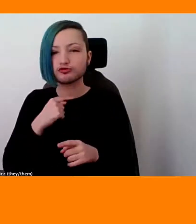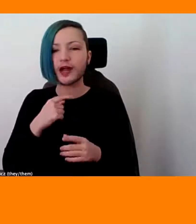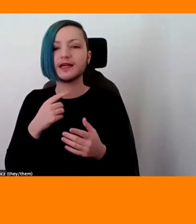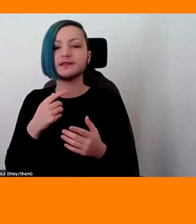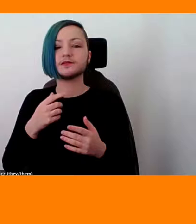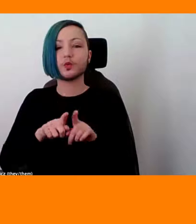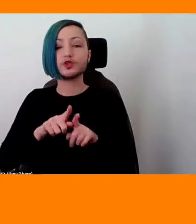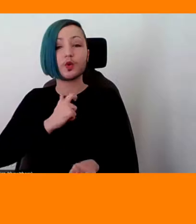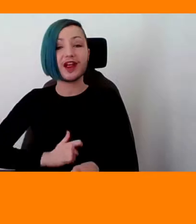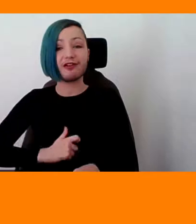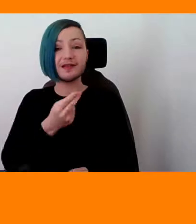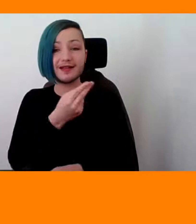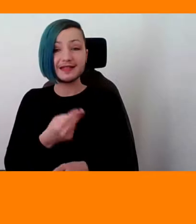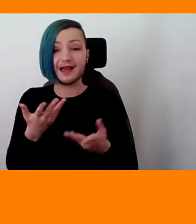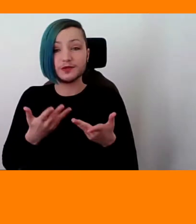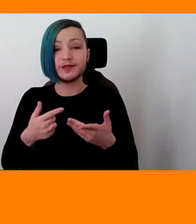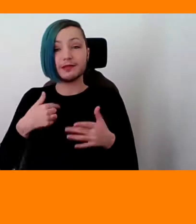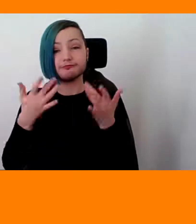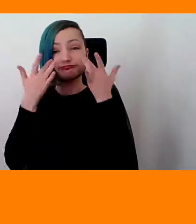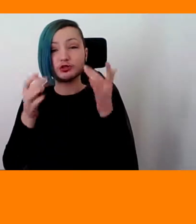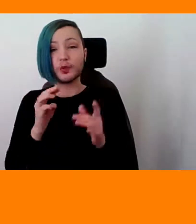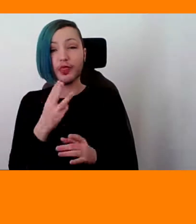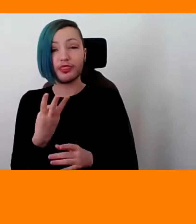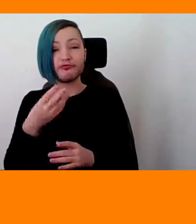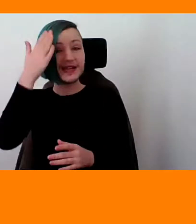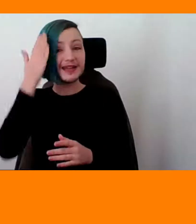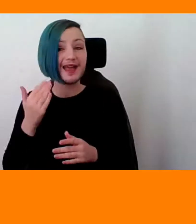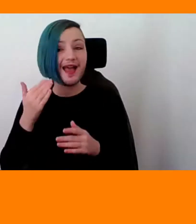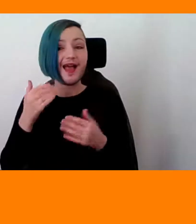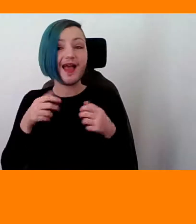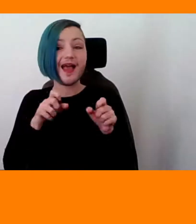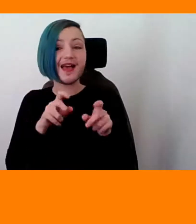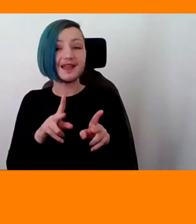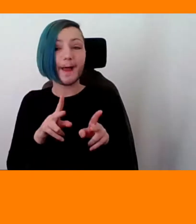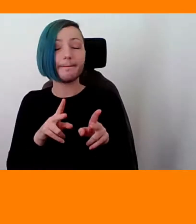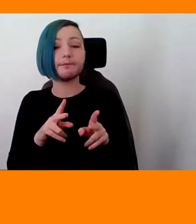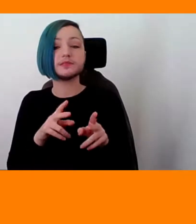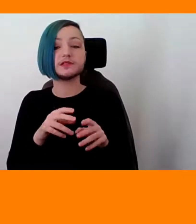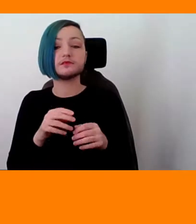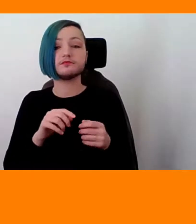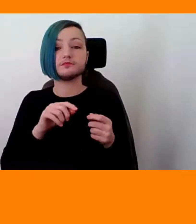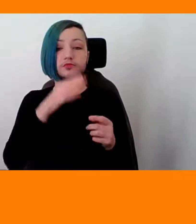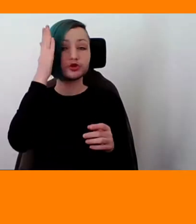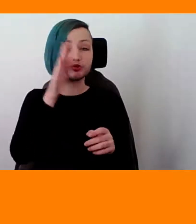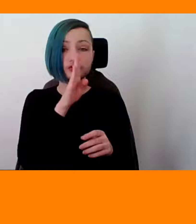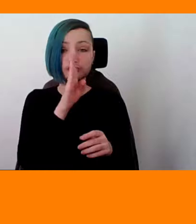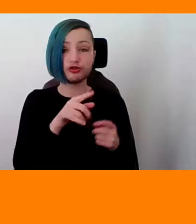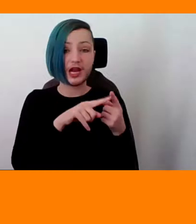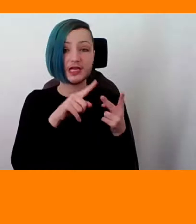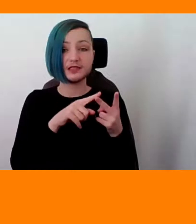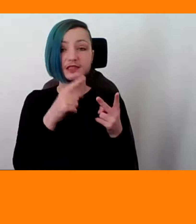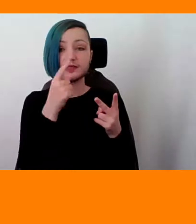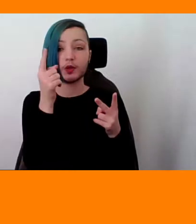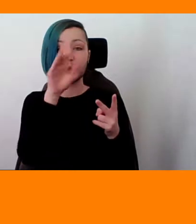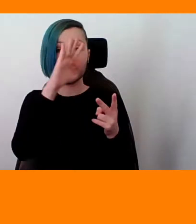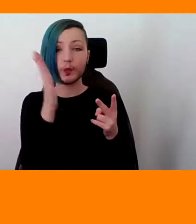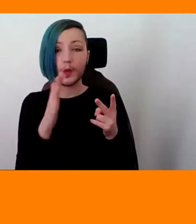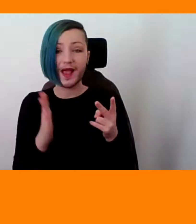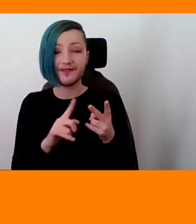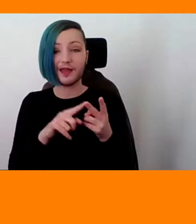how to draw hair, 3 different hair types. I'm going to start with straight, and then we're going to move on to wavy, and then we're going to move on to curly.